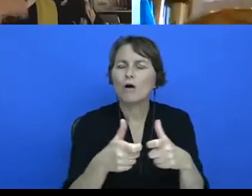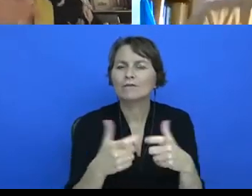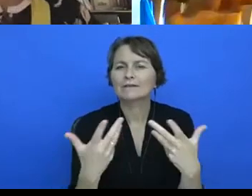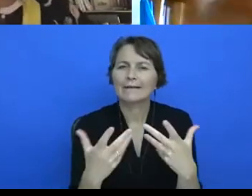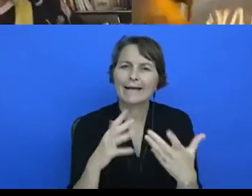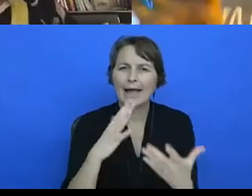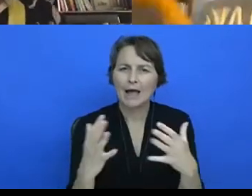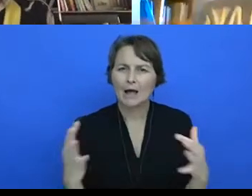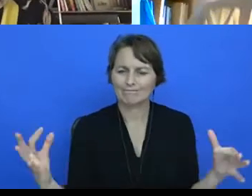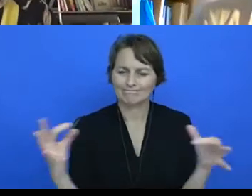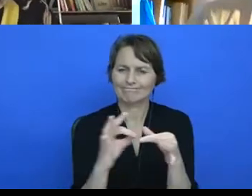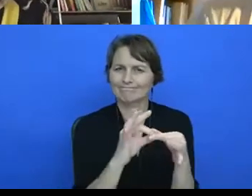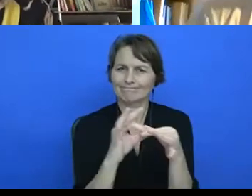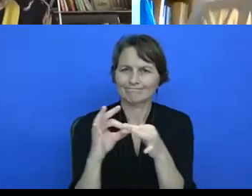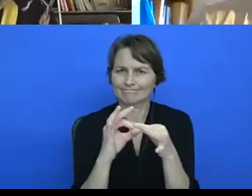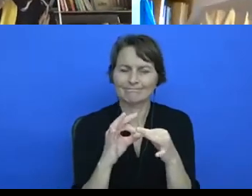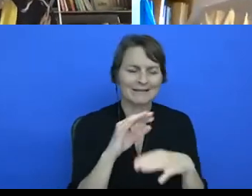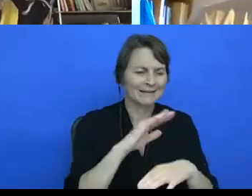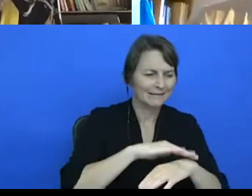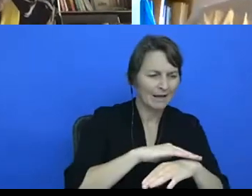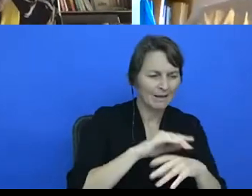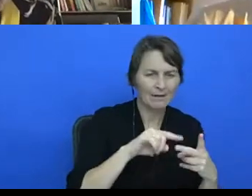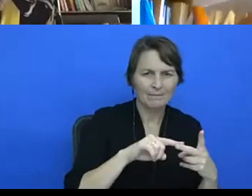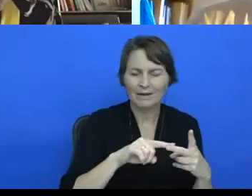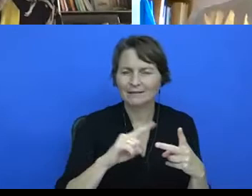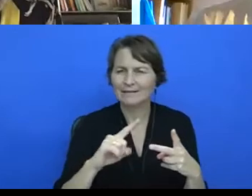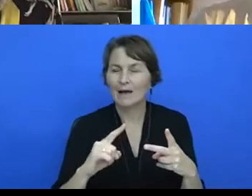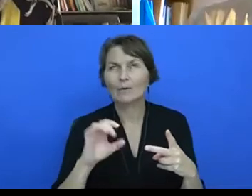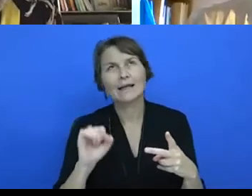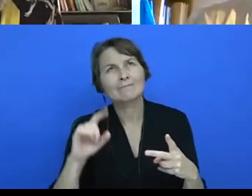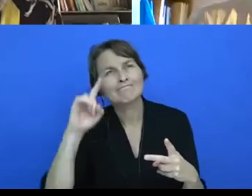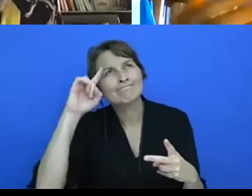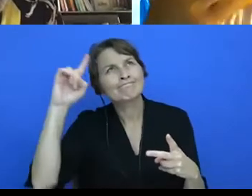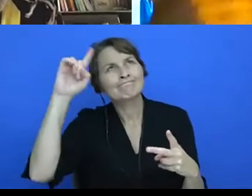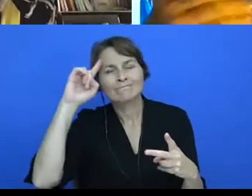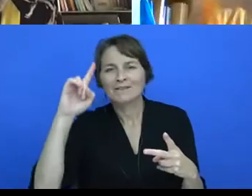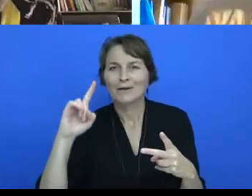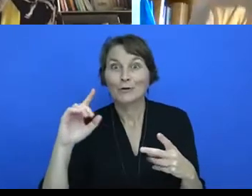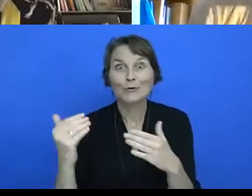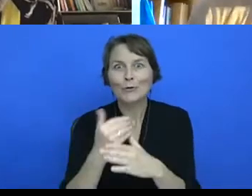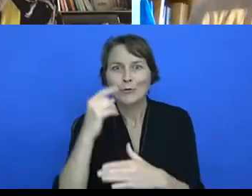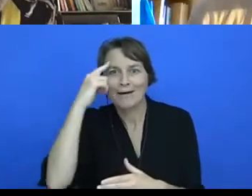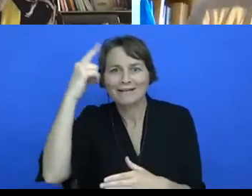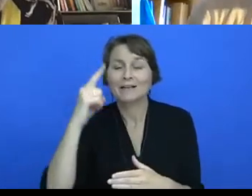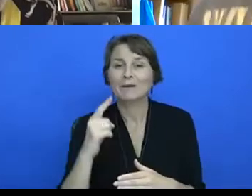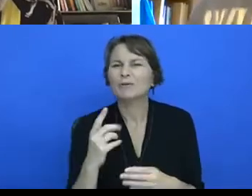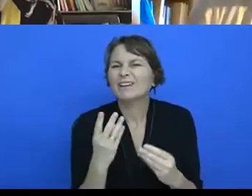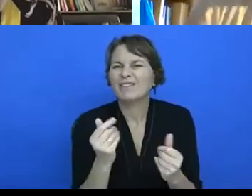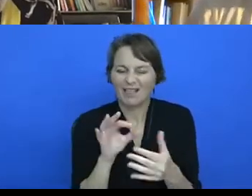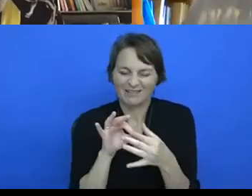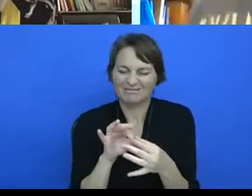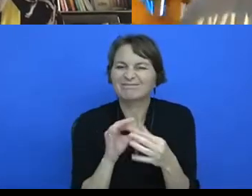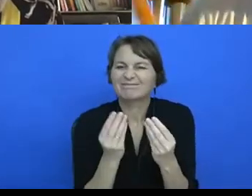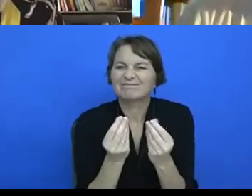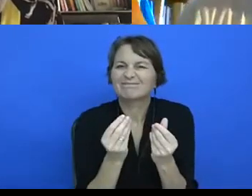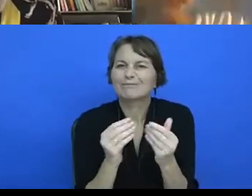how innovative you can be would really depend on this need of a sense of community, which is obviously, you know, goes back to the days when everybody